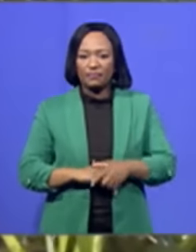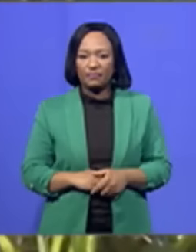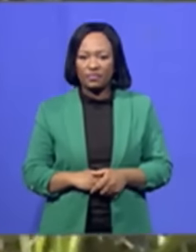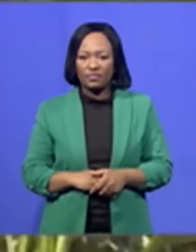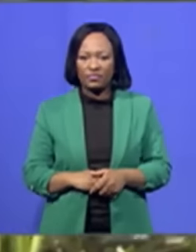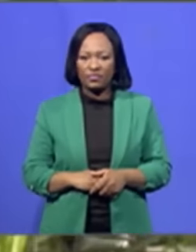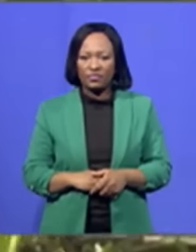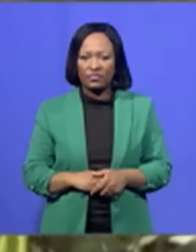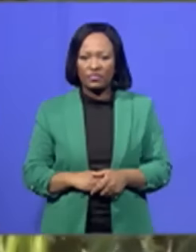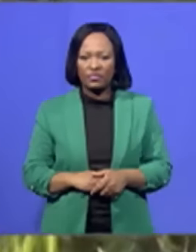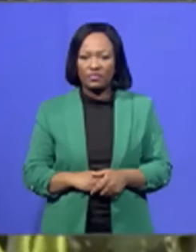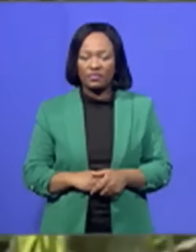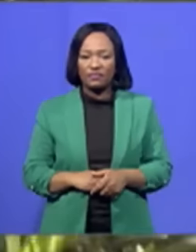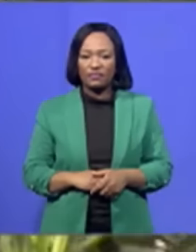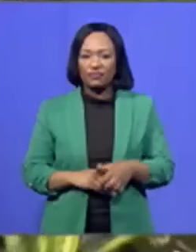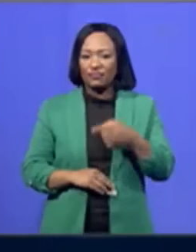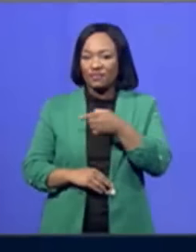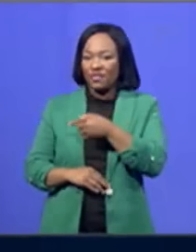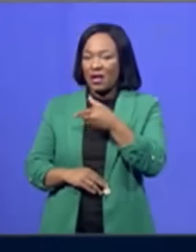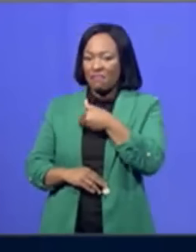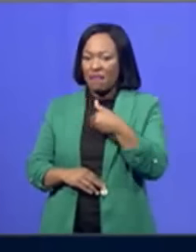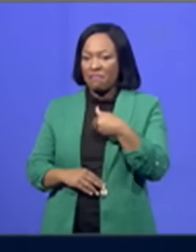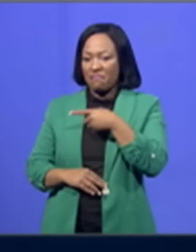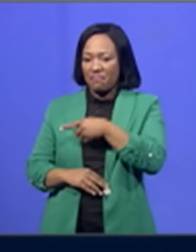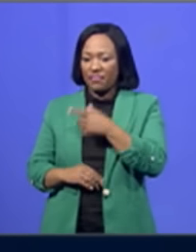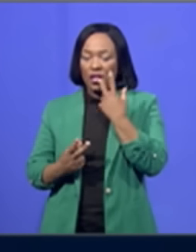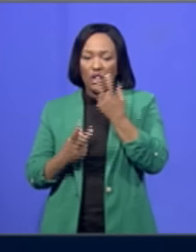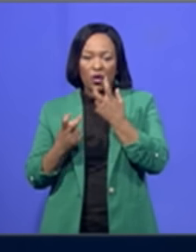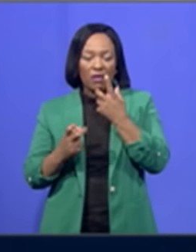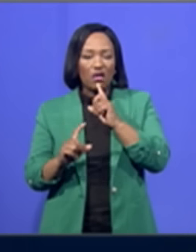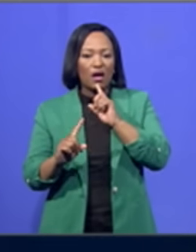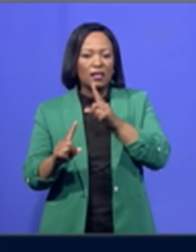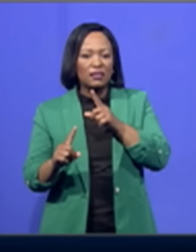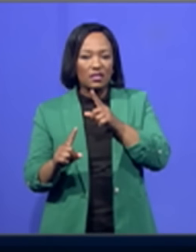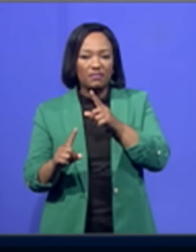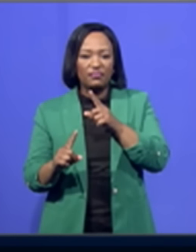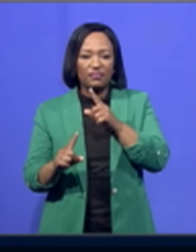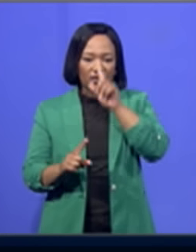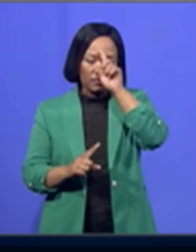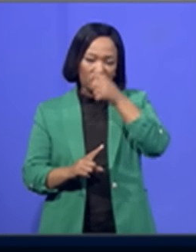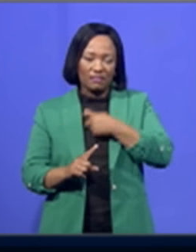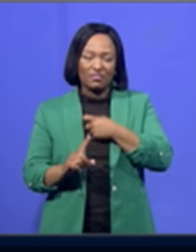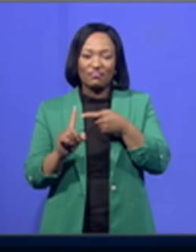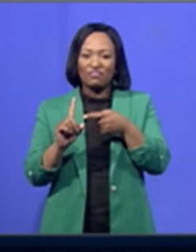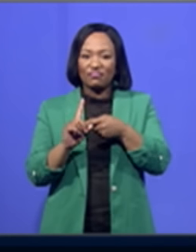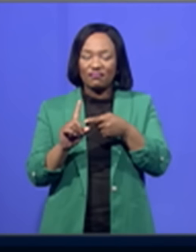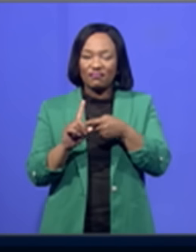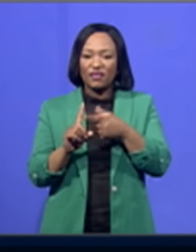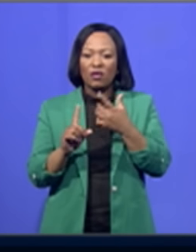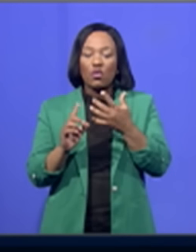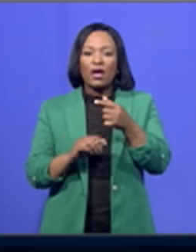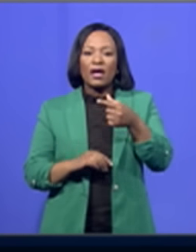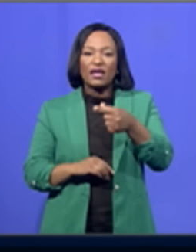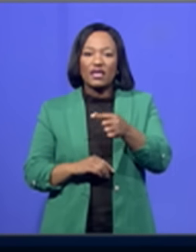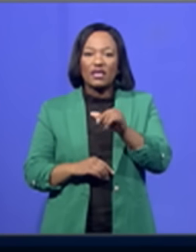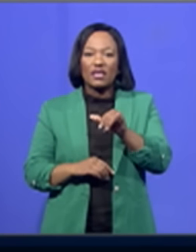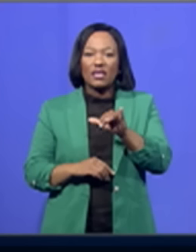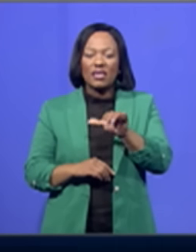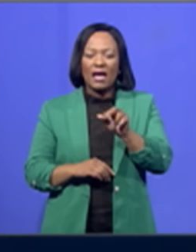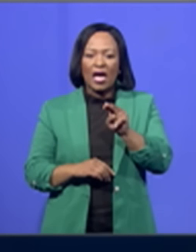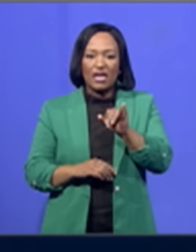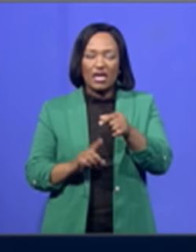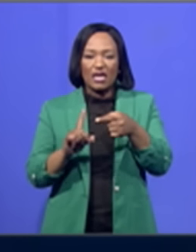Motswadi yo a lego mahlokong o tsomana le dikarabo. Ntlhamolo Sambo wa mengwaga ya 16 go tšwa ka Giyani provinceng ya Limpopo o tlhabile